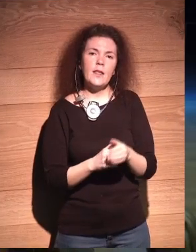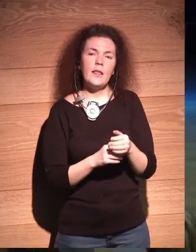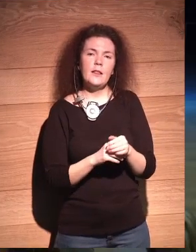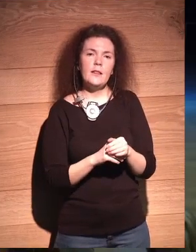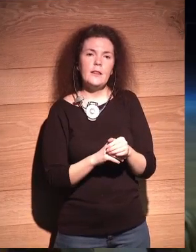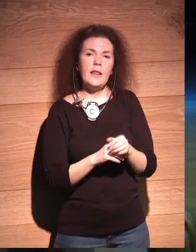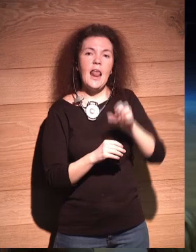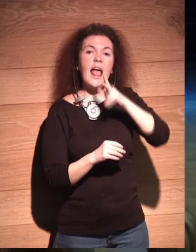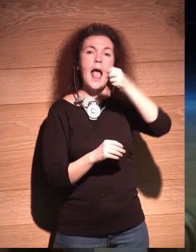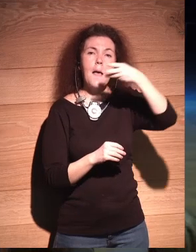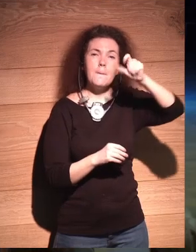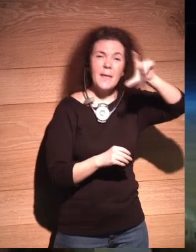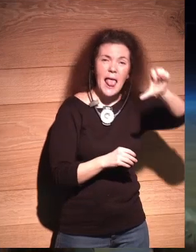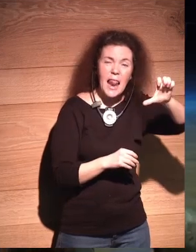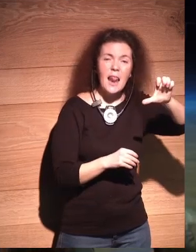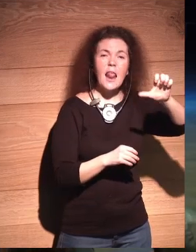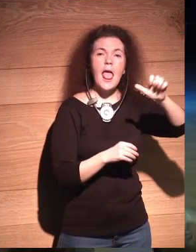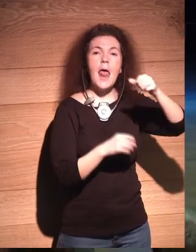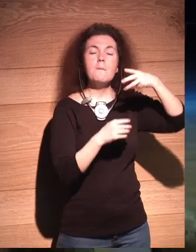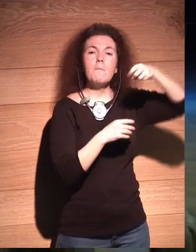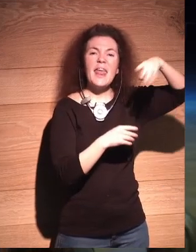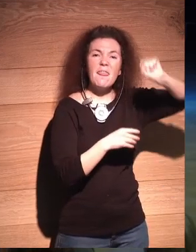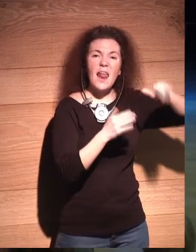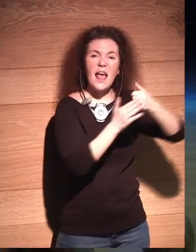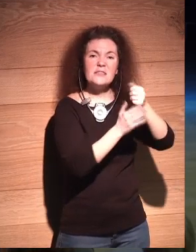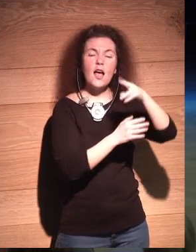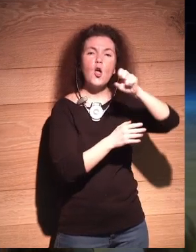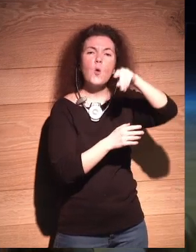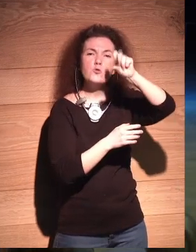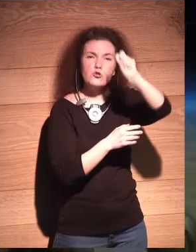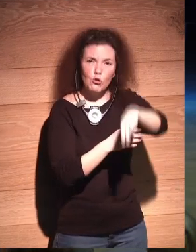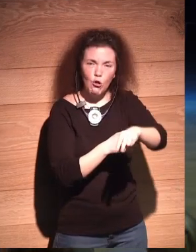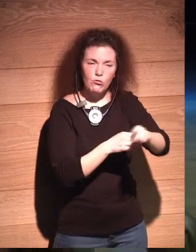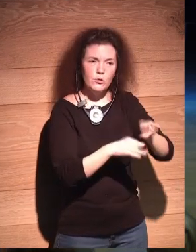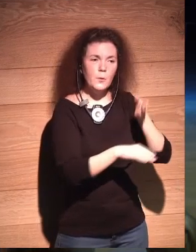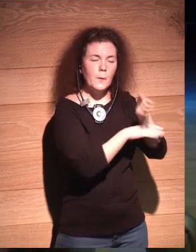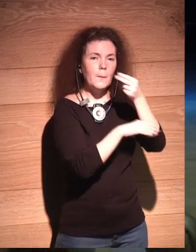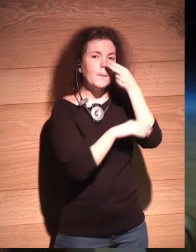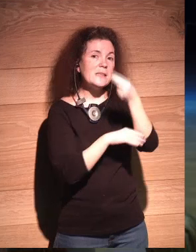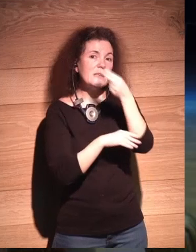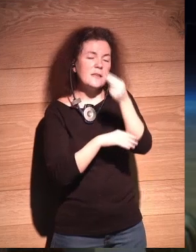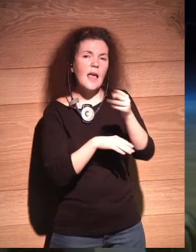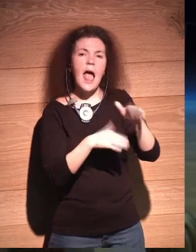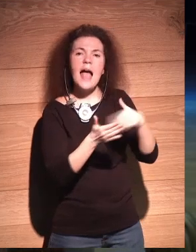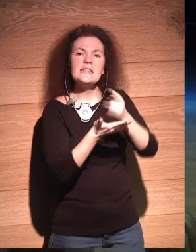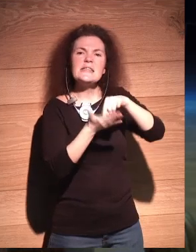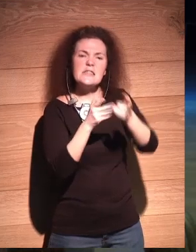in Maryland, to Houston. To controls system,